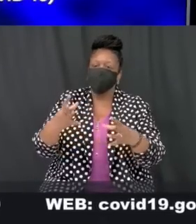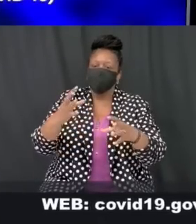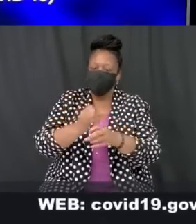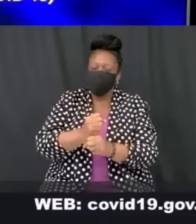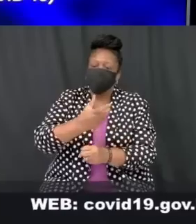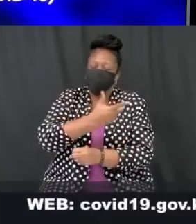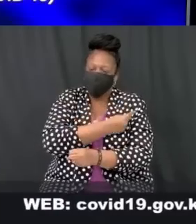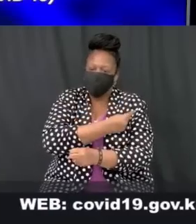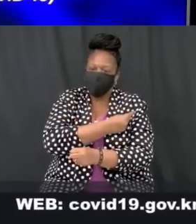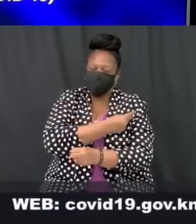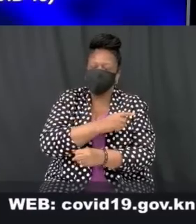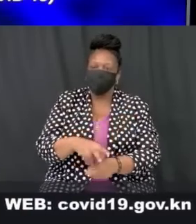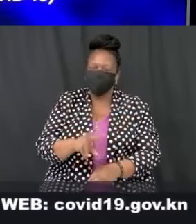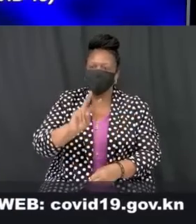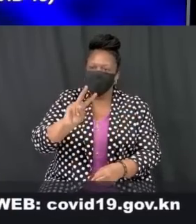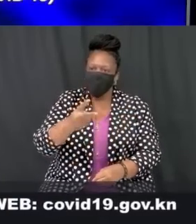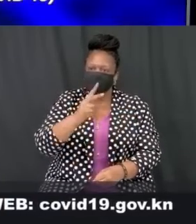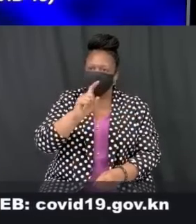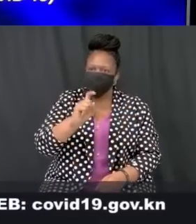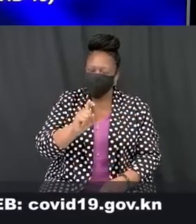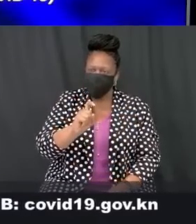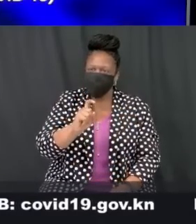Dr. Laws.